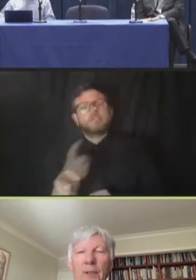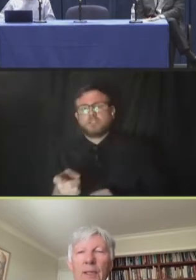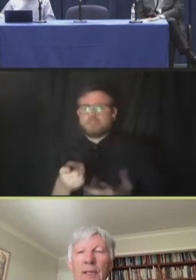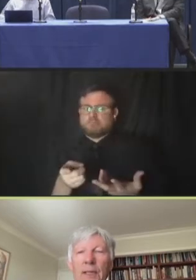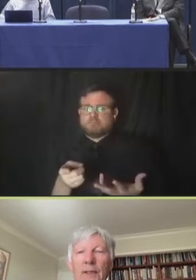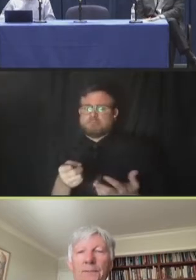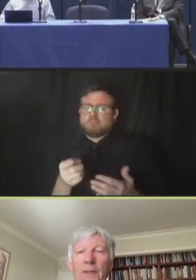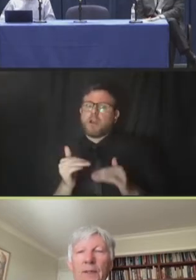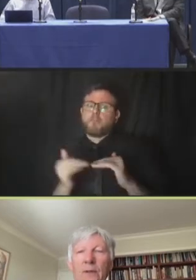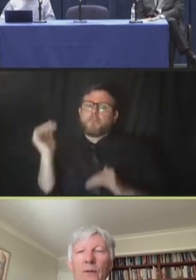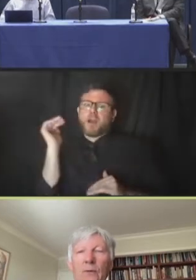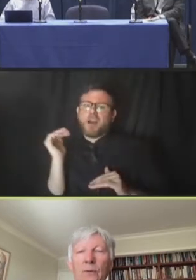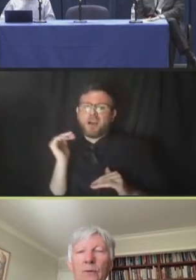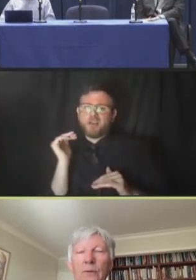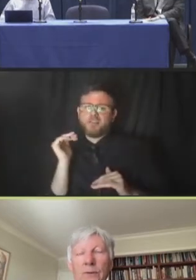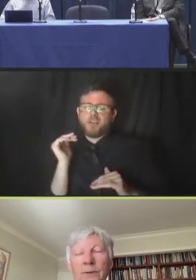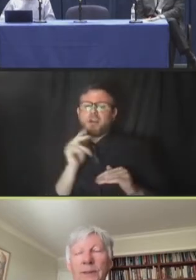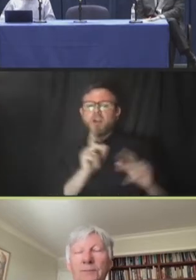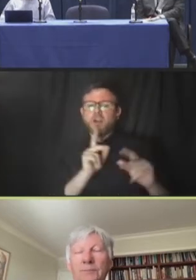people